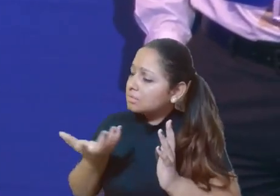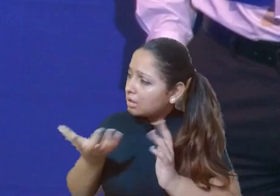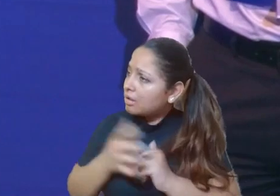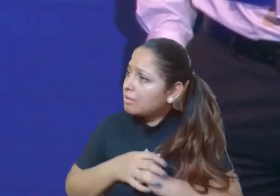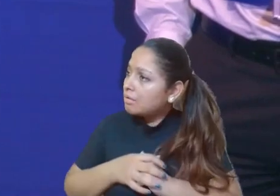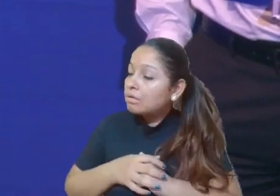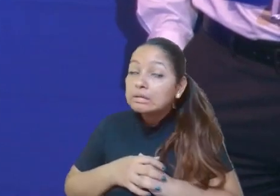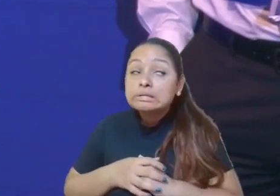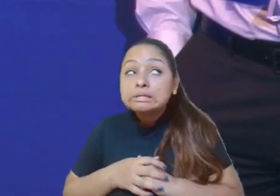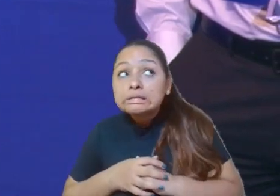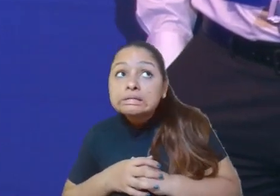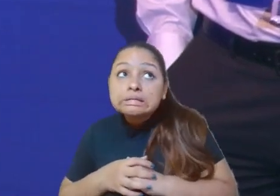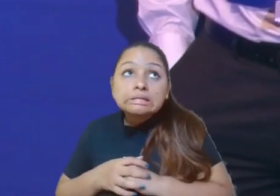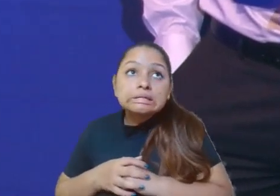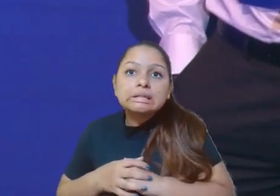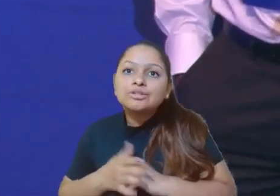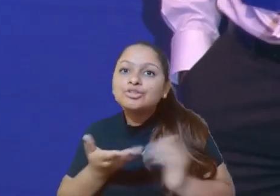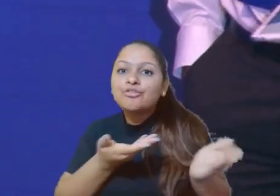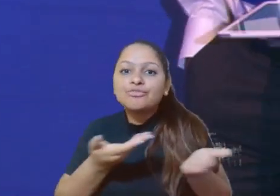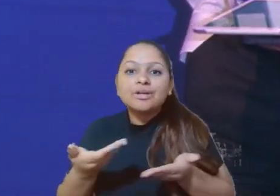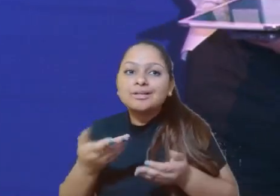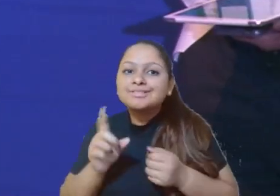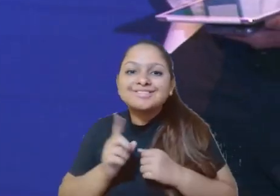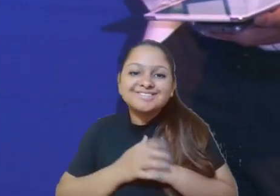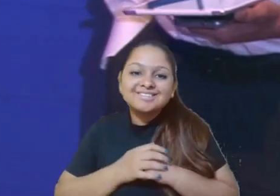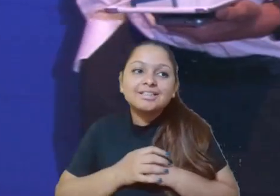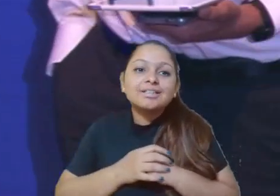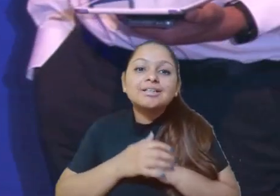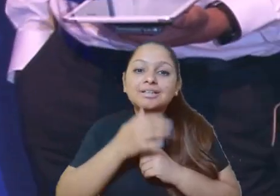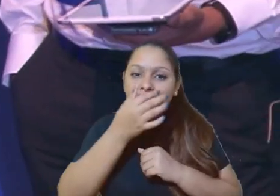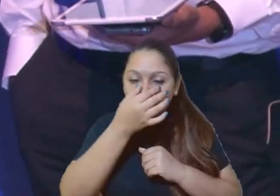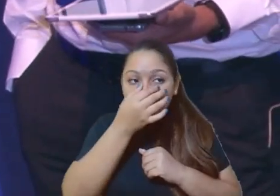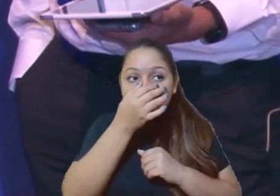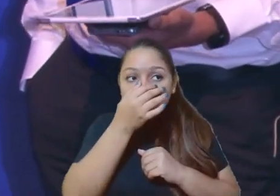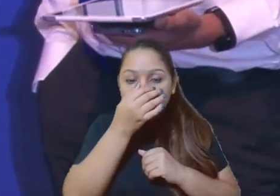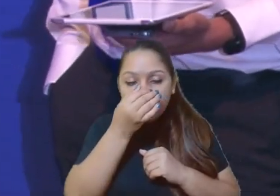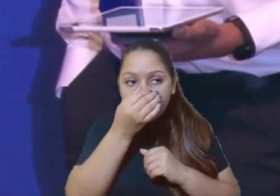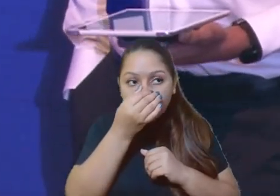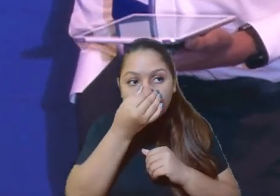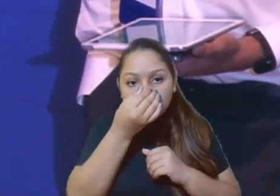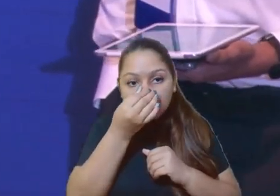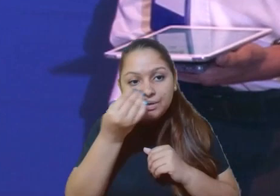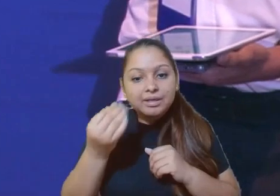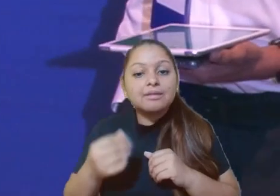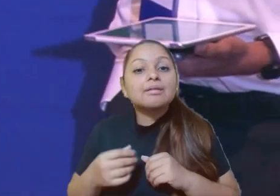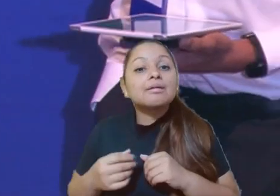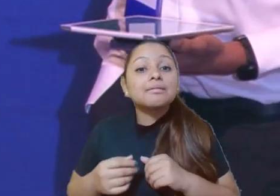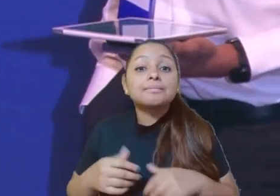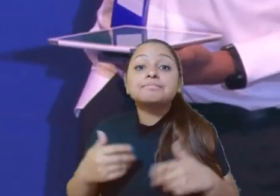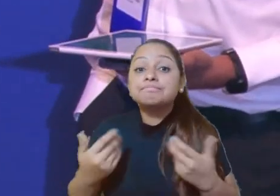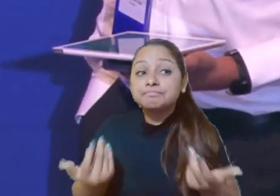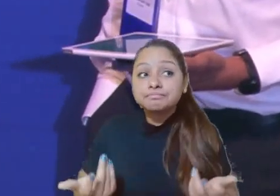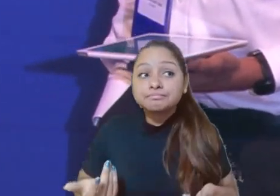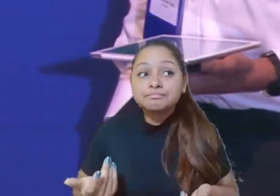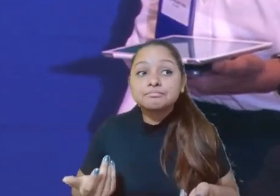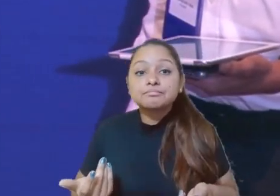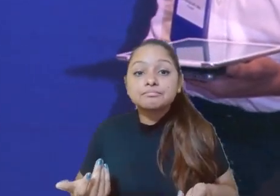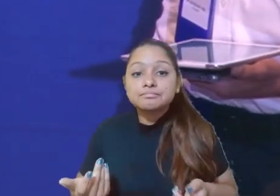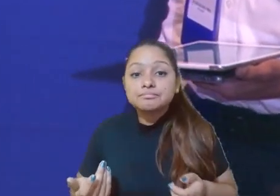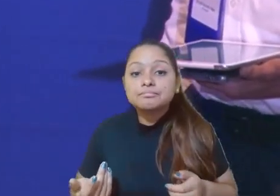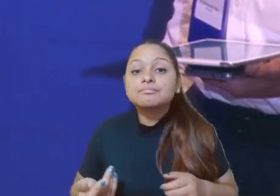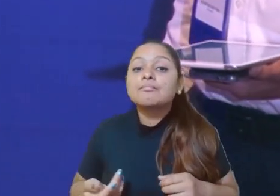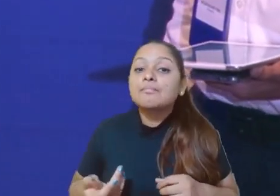and medium size. That's not for the specific area, but they can install green hydrogen.